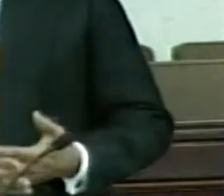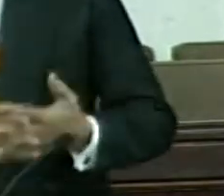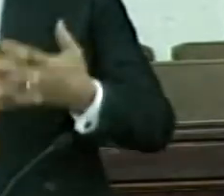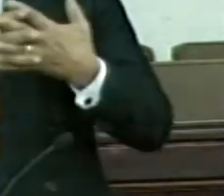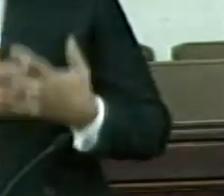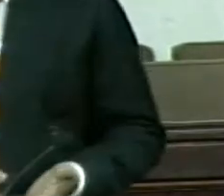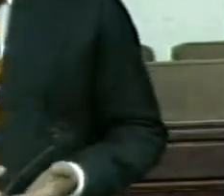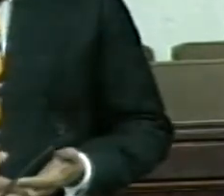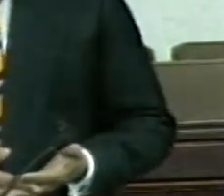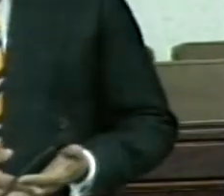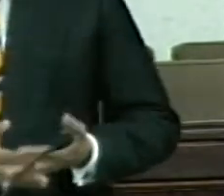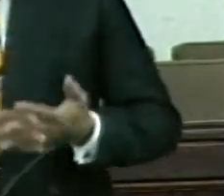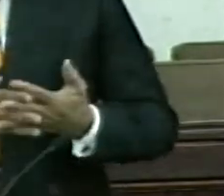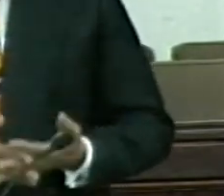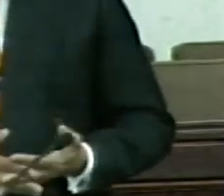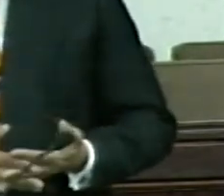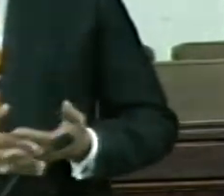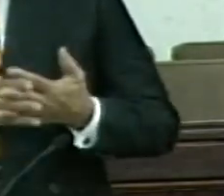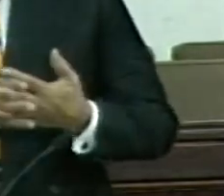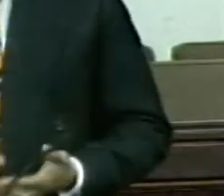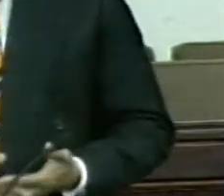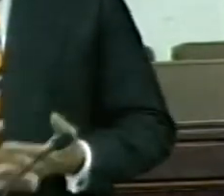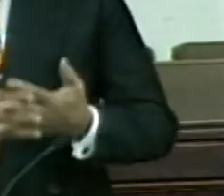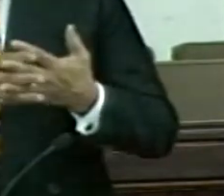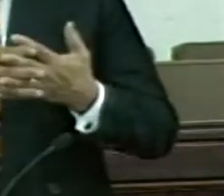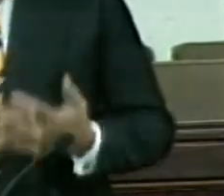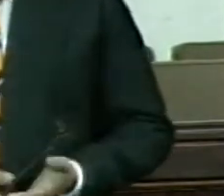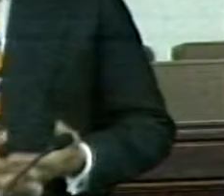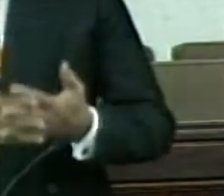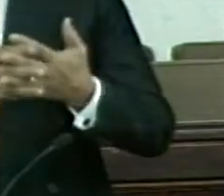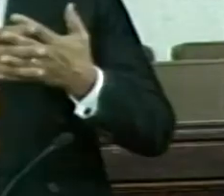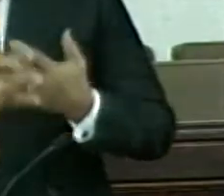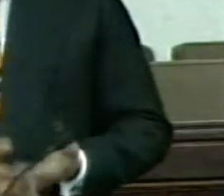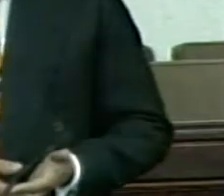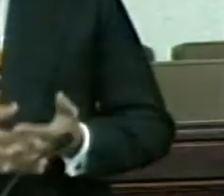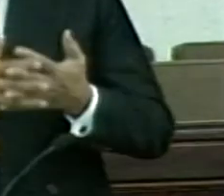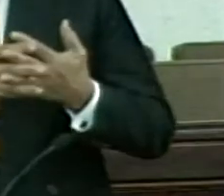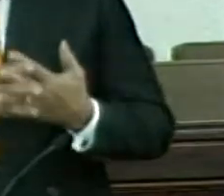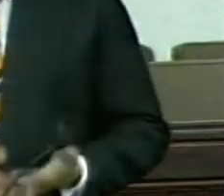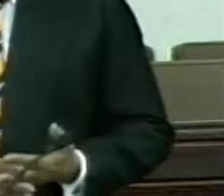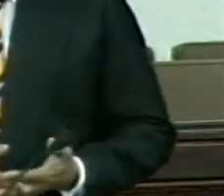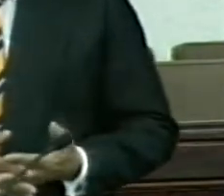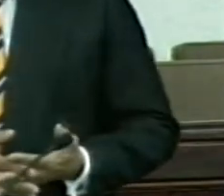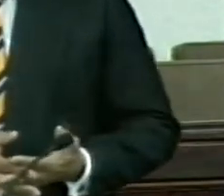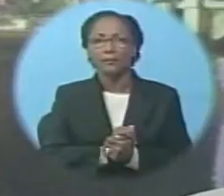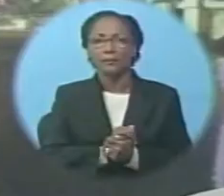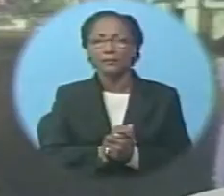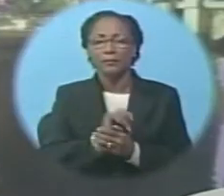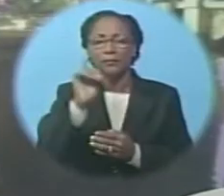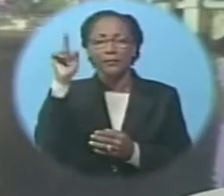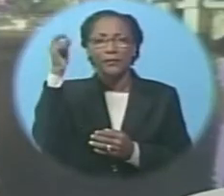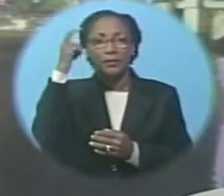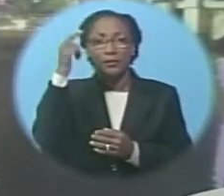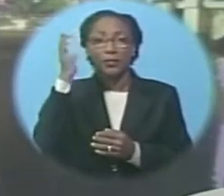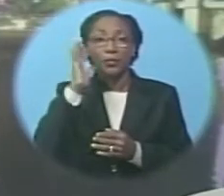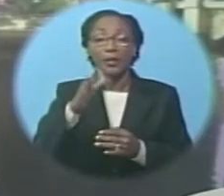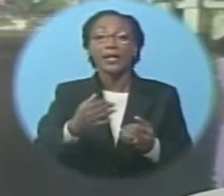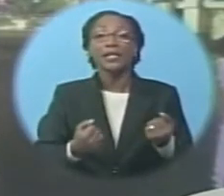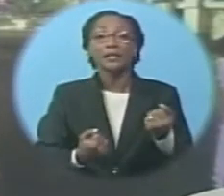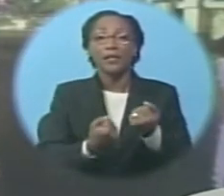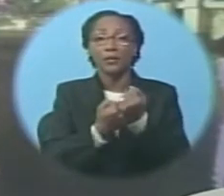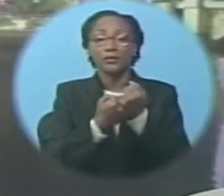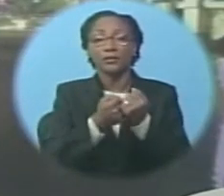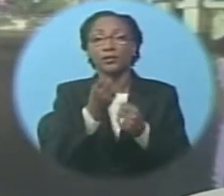people taking risks and getting profit as a return for taking risks. Well, government will in